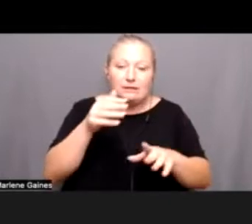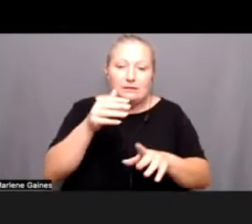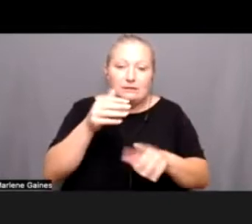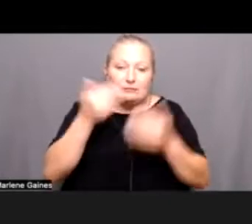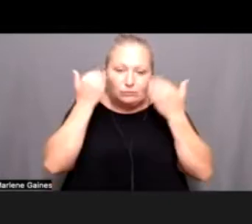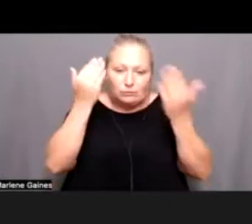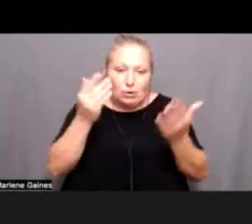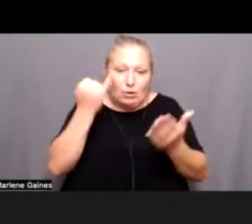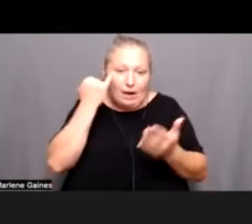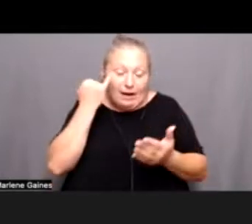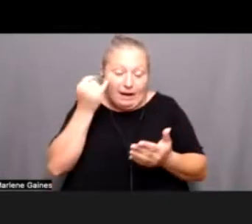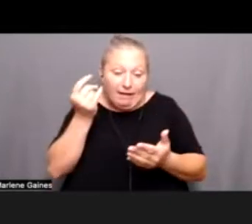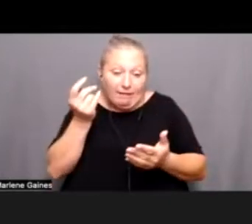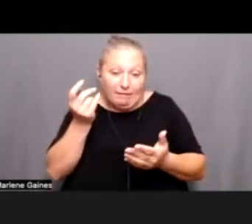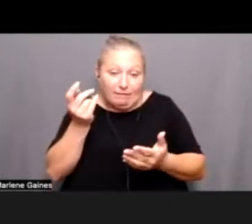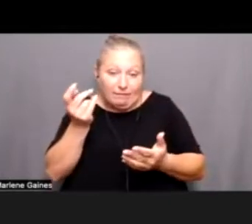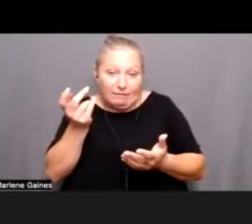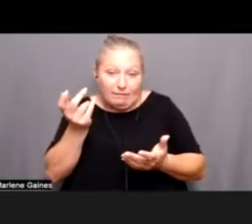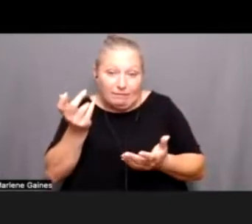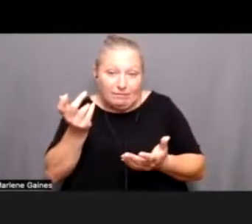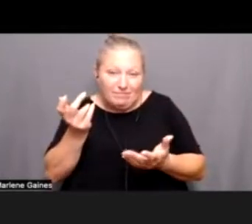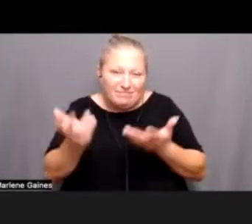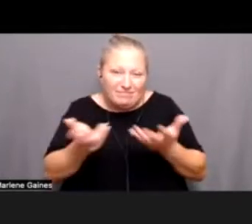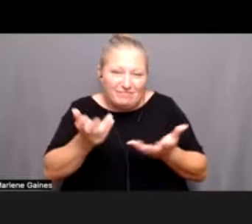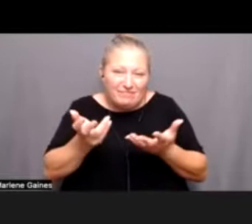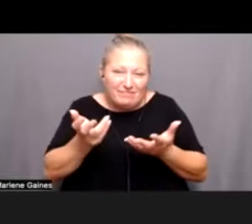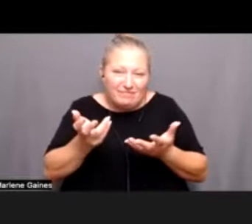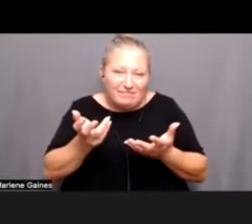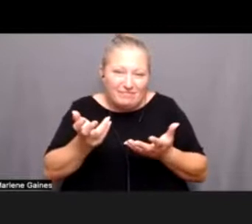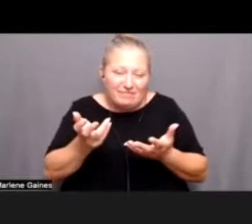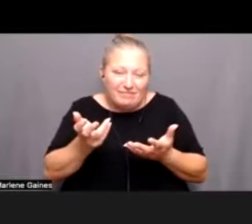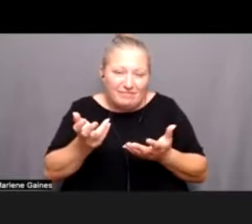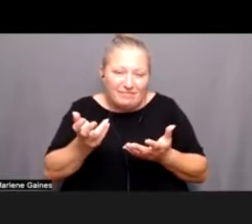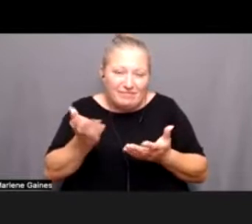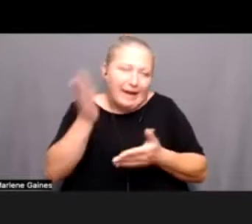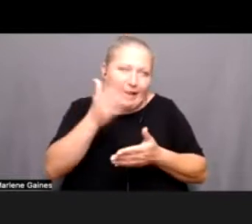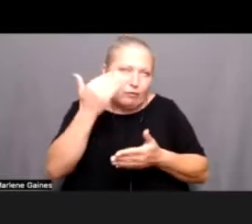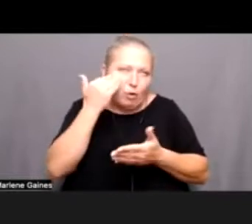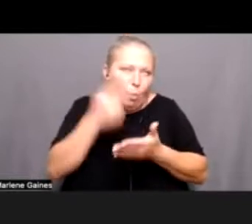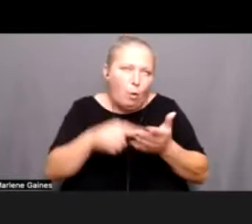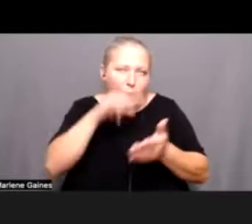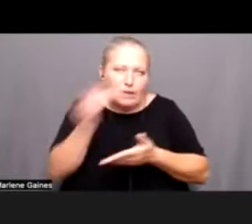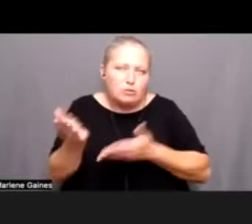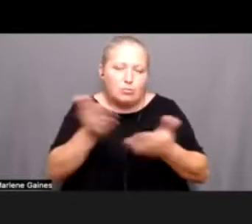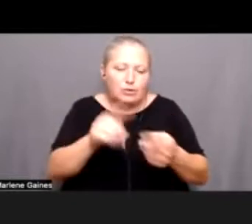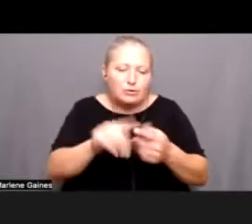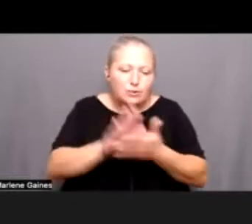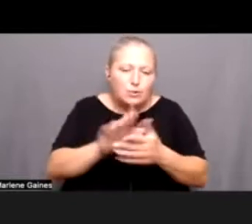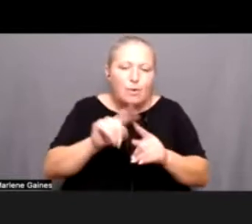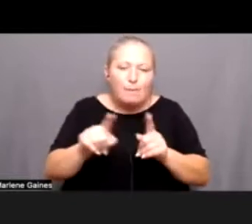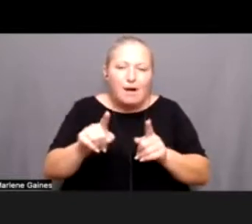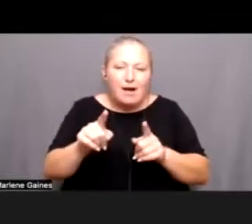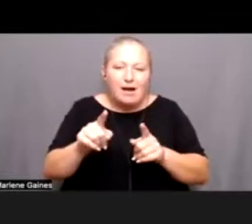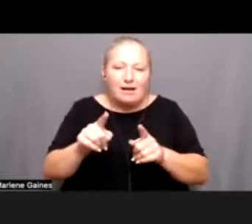don't know if they're bringing in, you know, I guess you never really know what kids bring to school, but you know, it's the